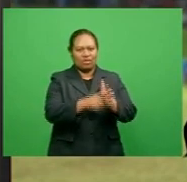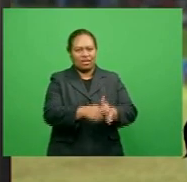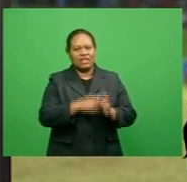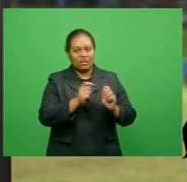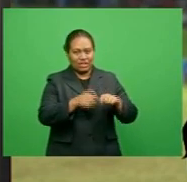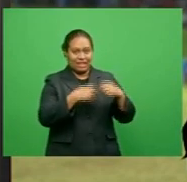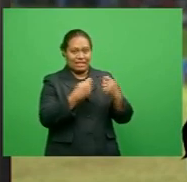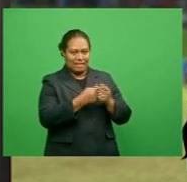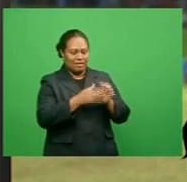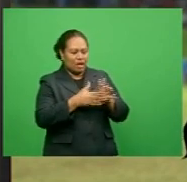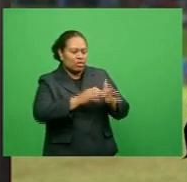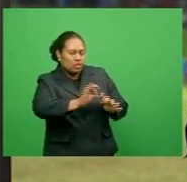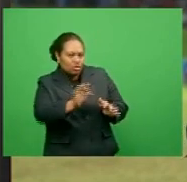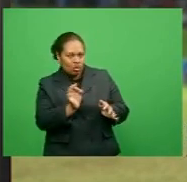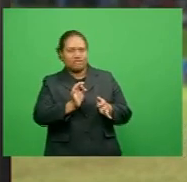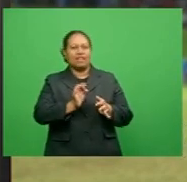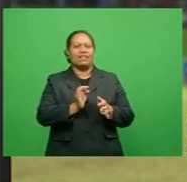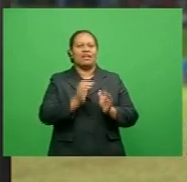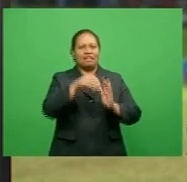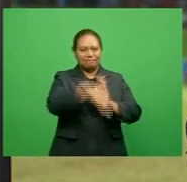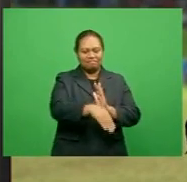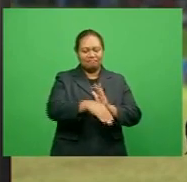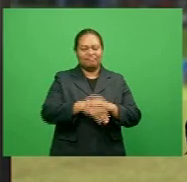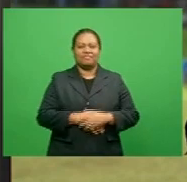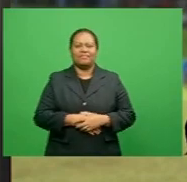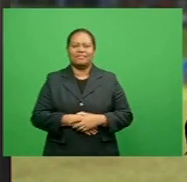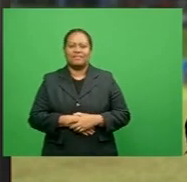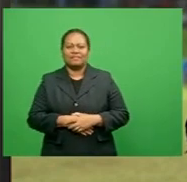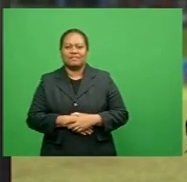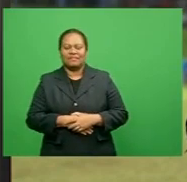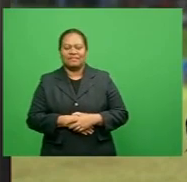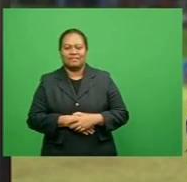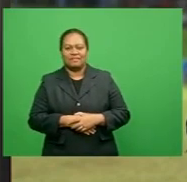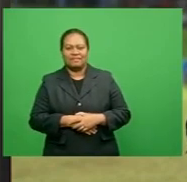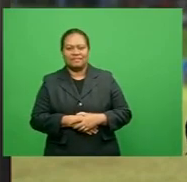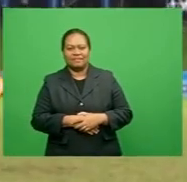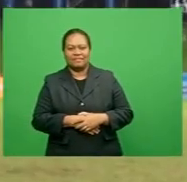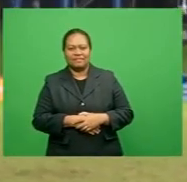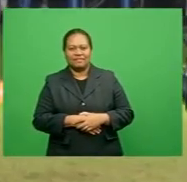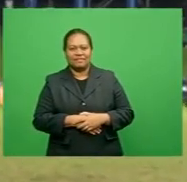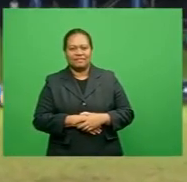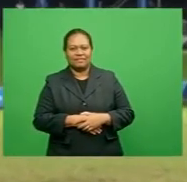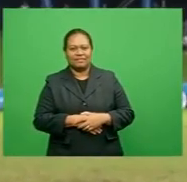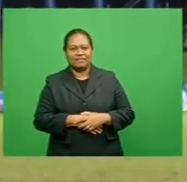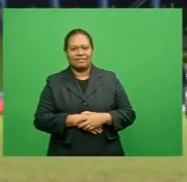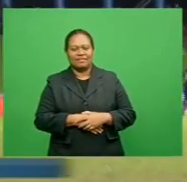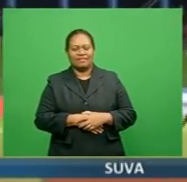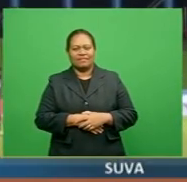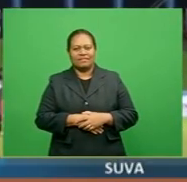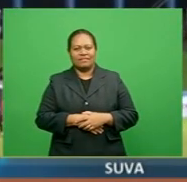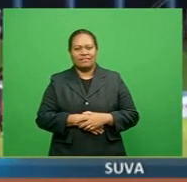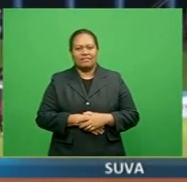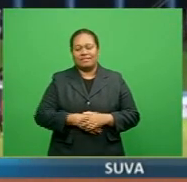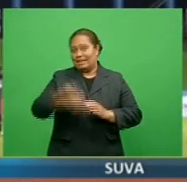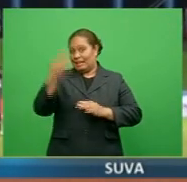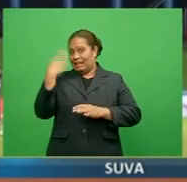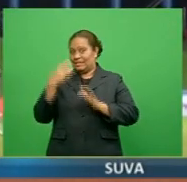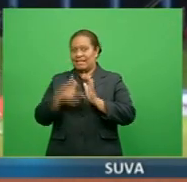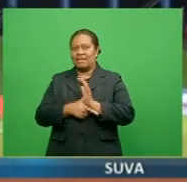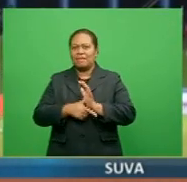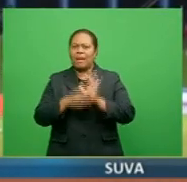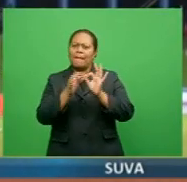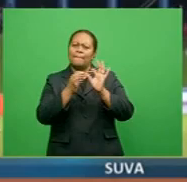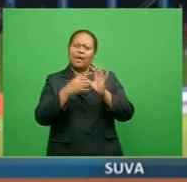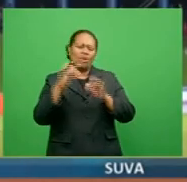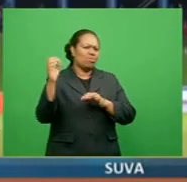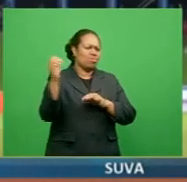the only unbeaten side in the competition. Aquila Dama with a story. The last time Mba won the IDC